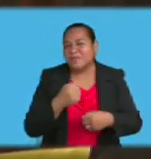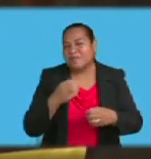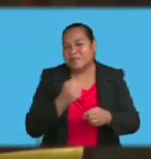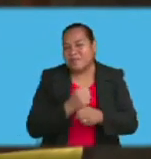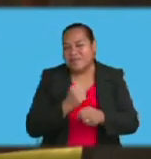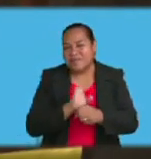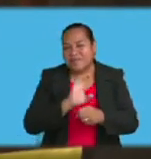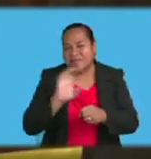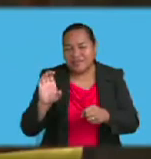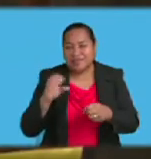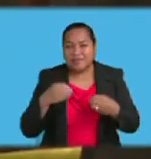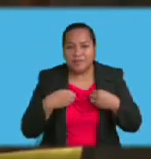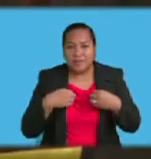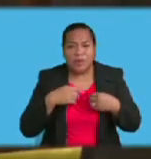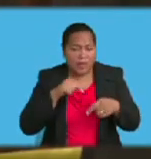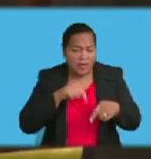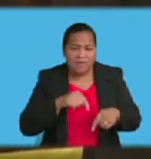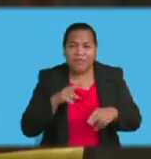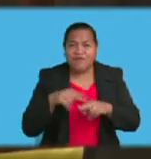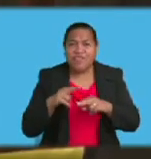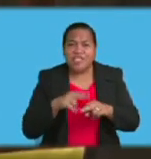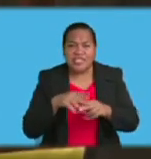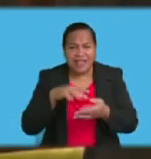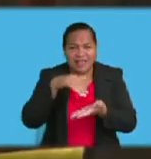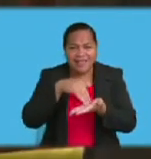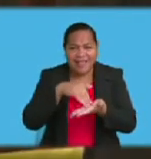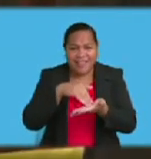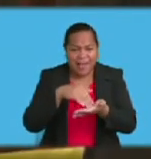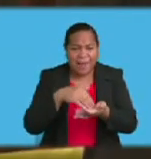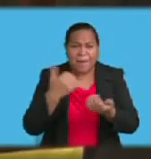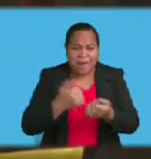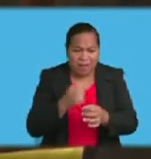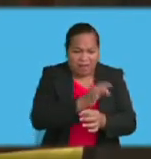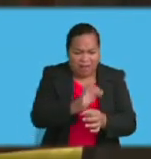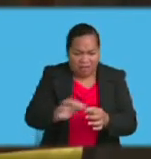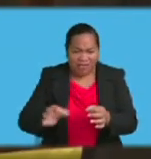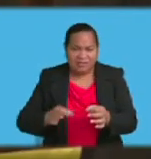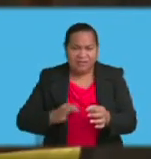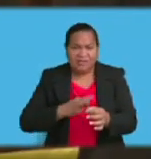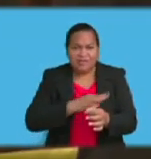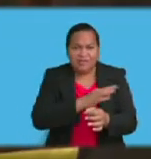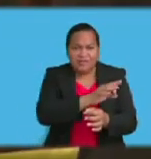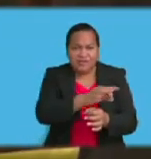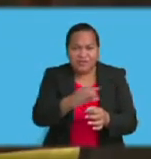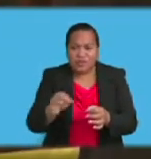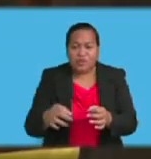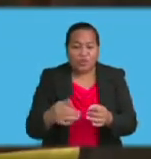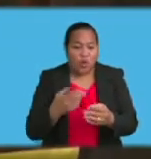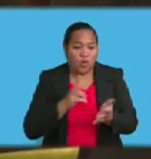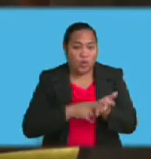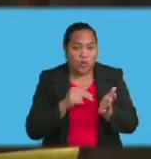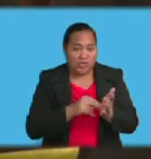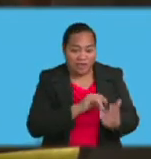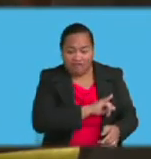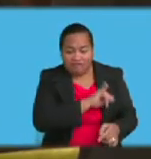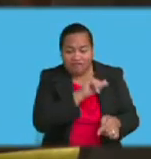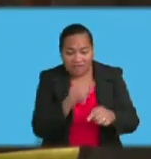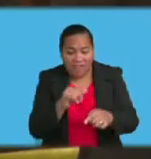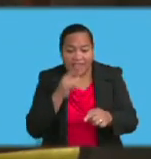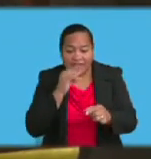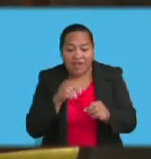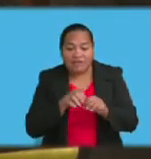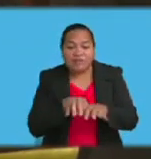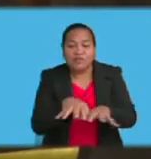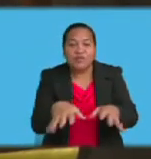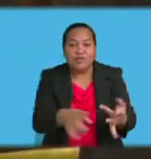existing trade and investment flows and the close people-to-people links were key elements which were factored into the